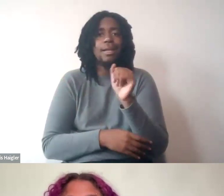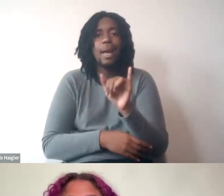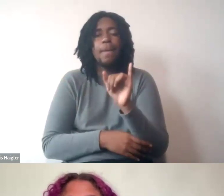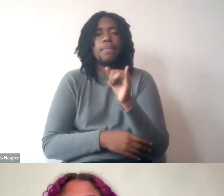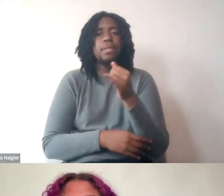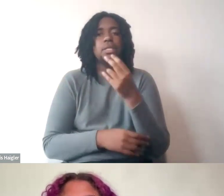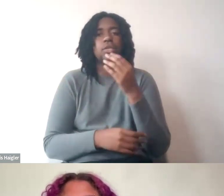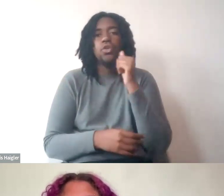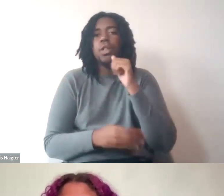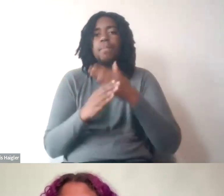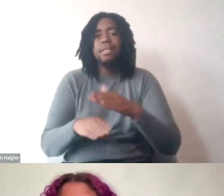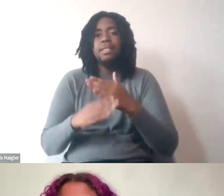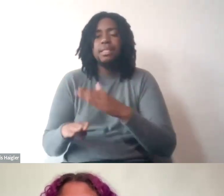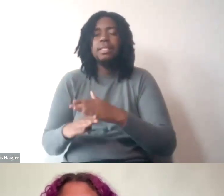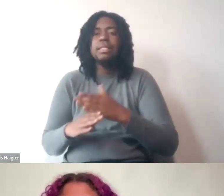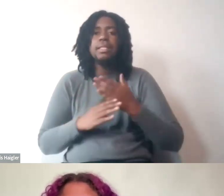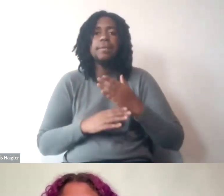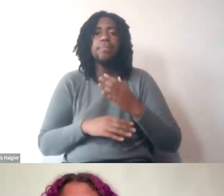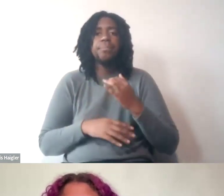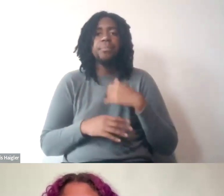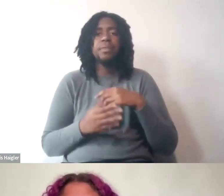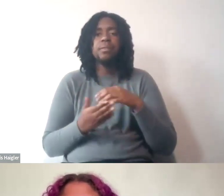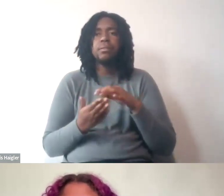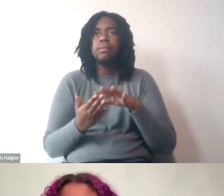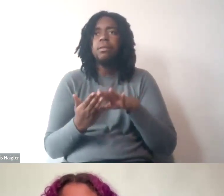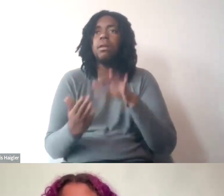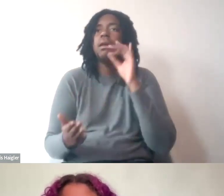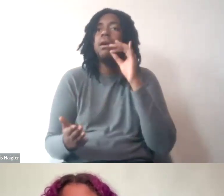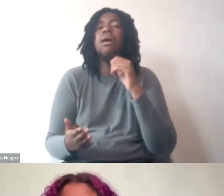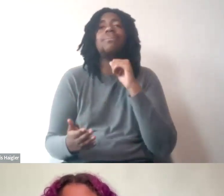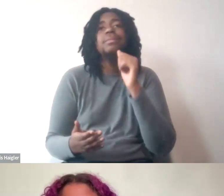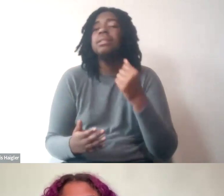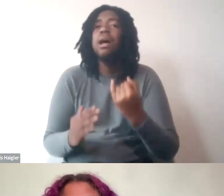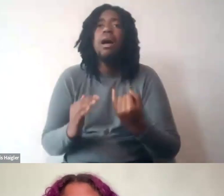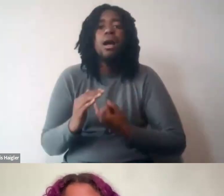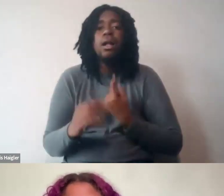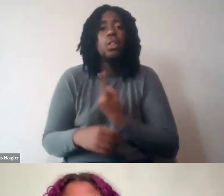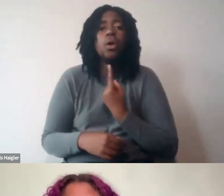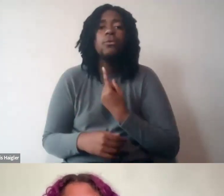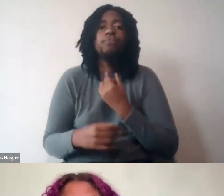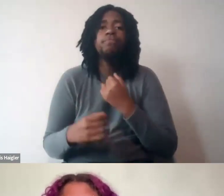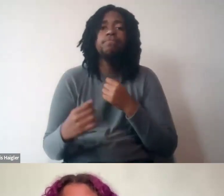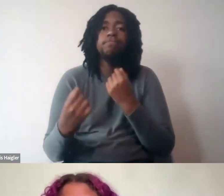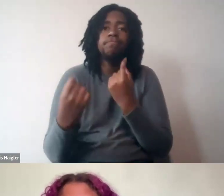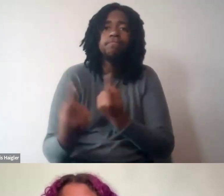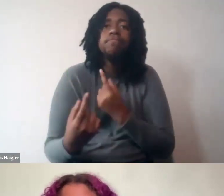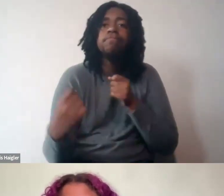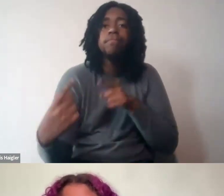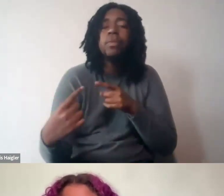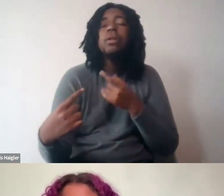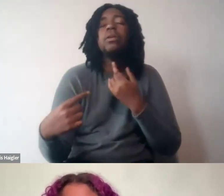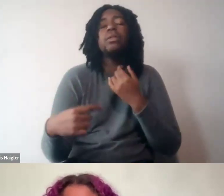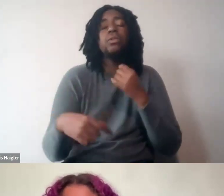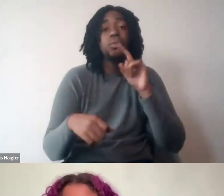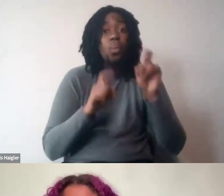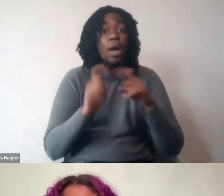can find that they're not alone, right? That these questions, even though their parents don't answer them